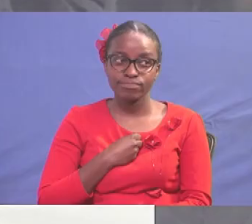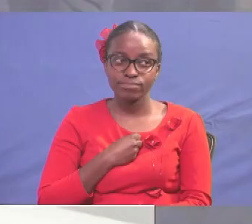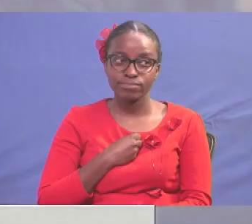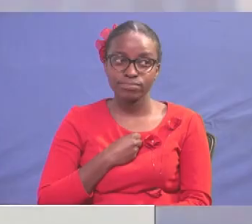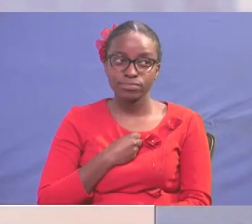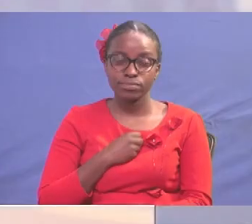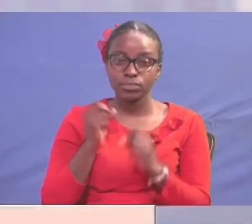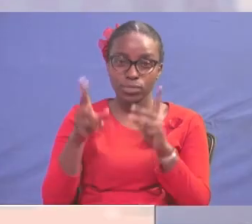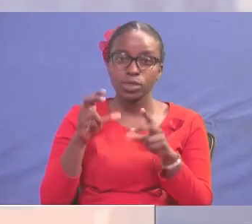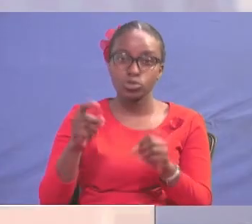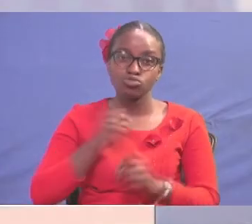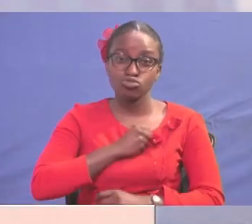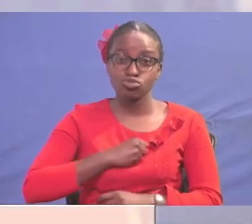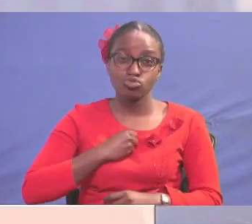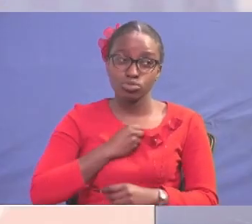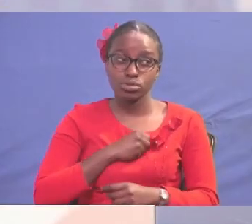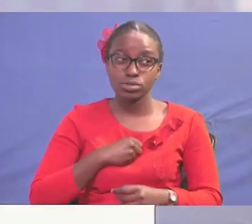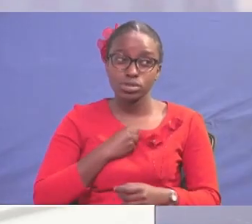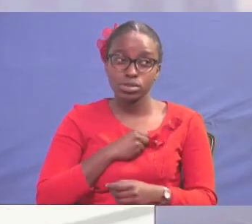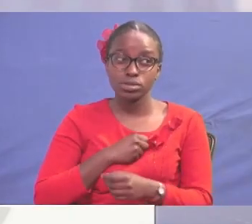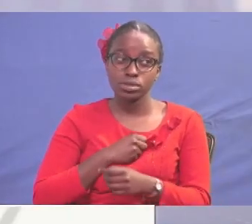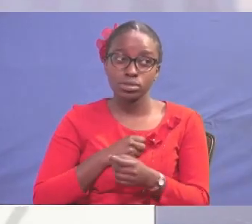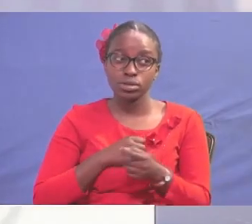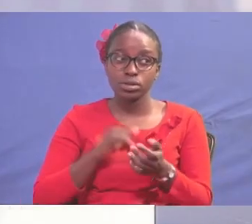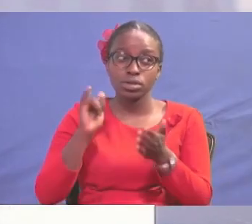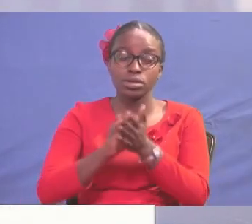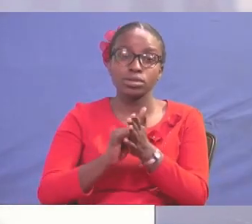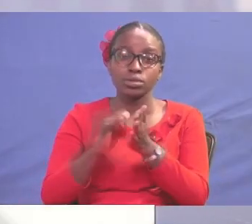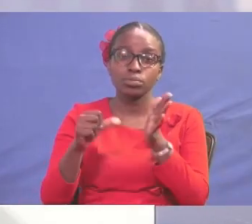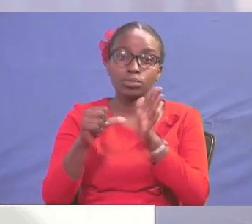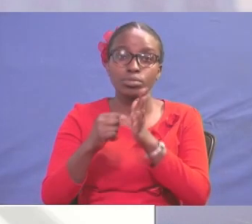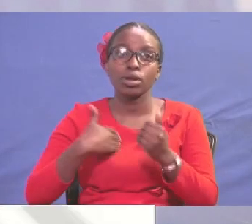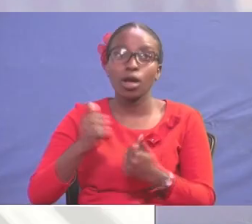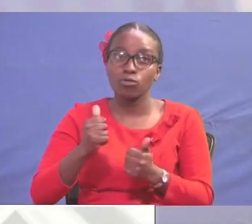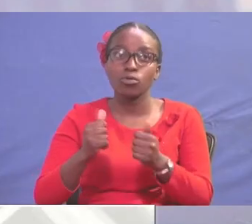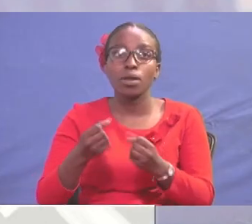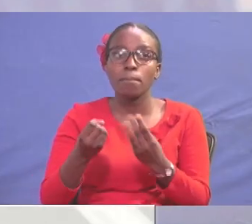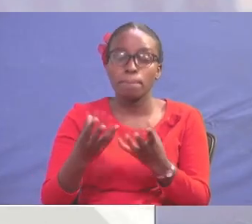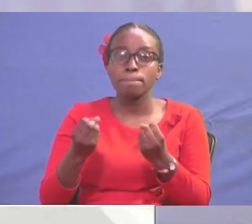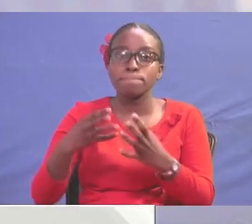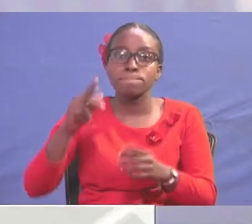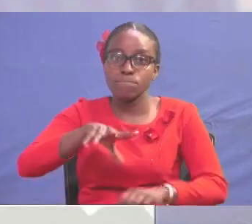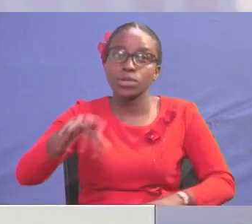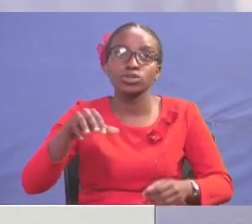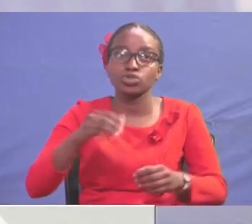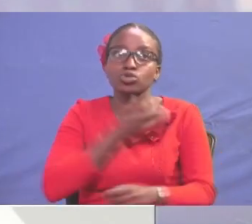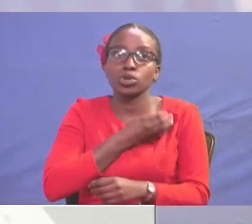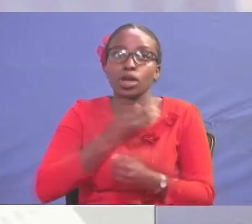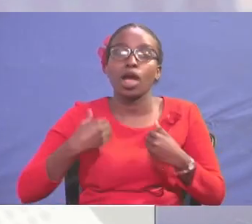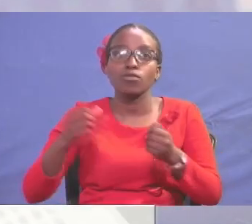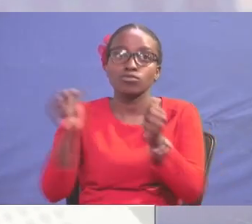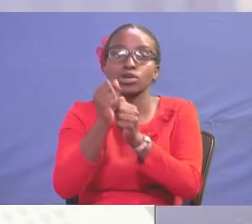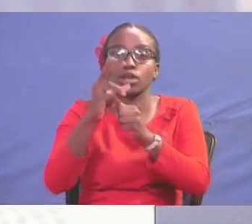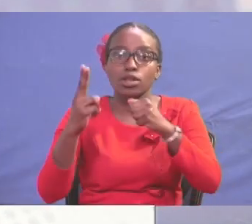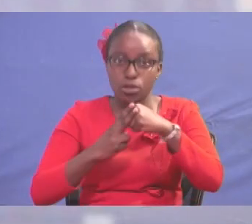We beg your pardon for that slight mishap. Now, several matatu owners operating 11-seater shuttles at the